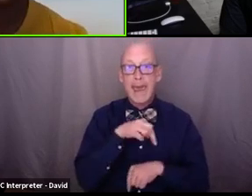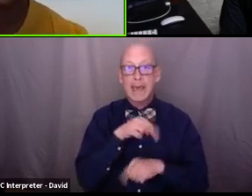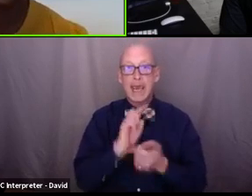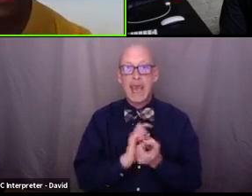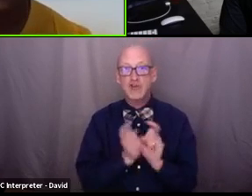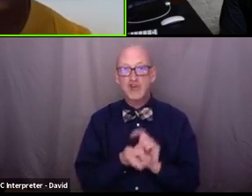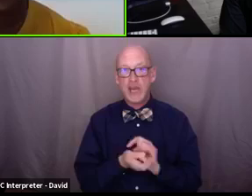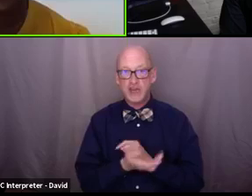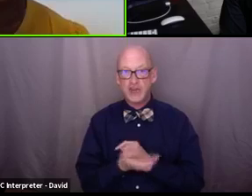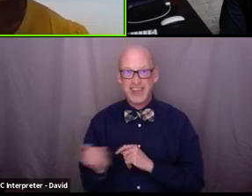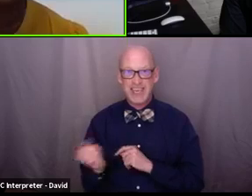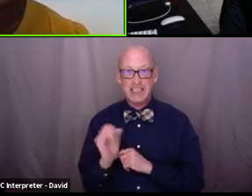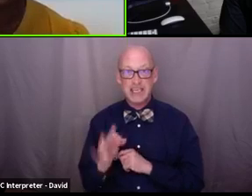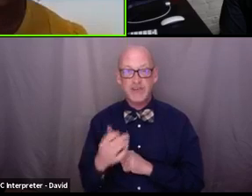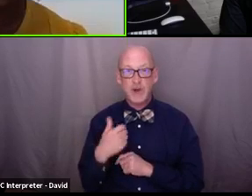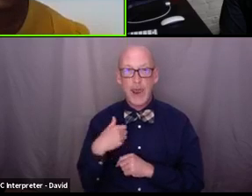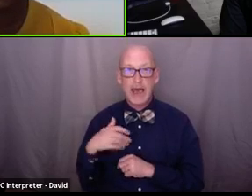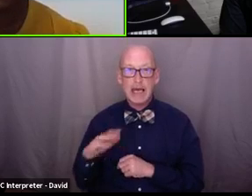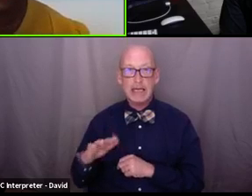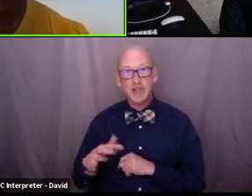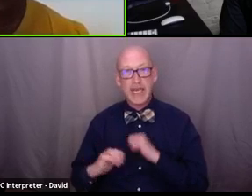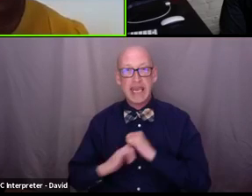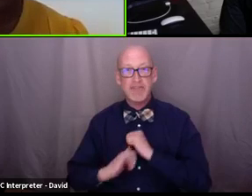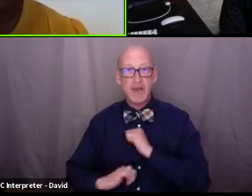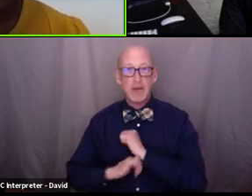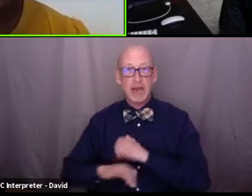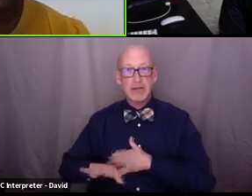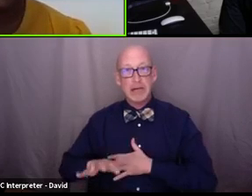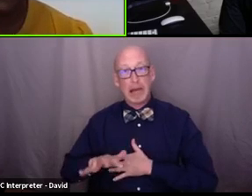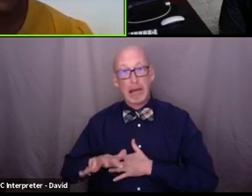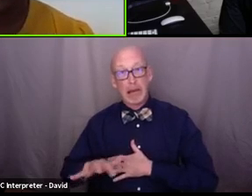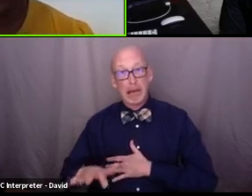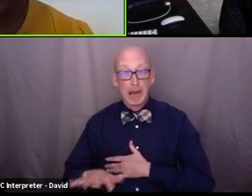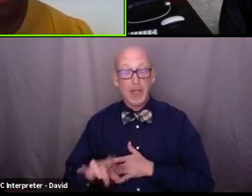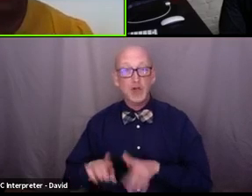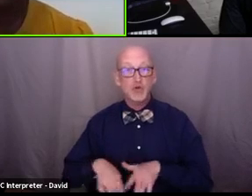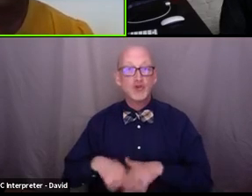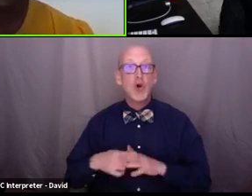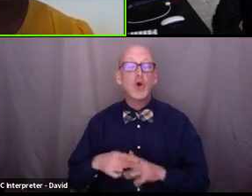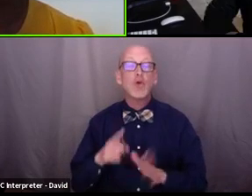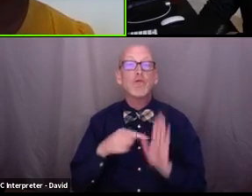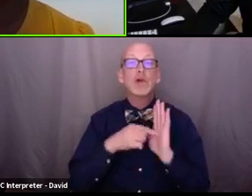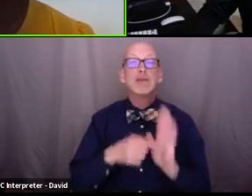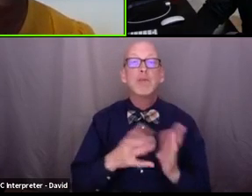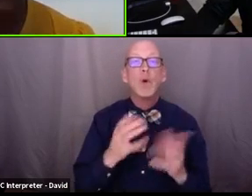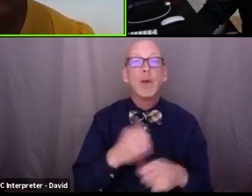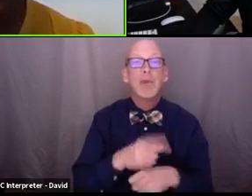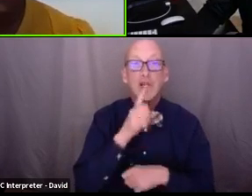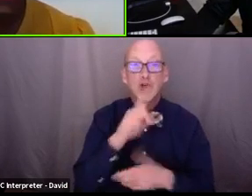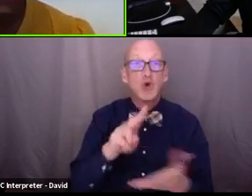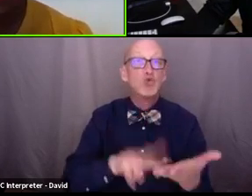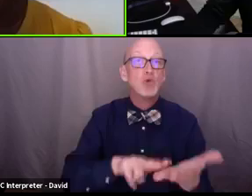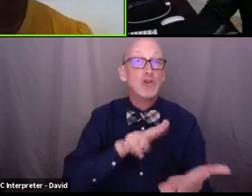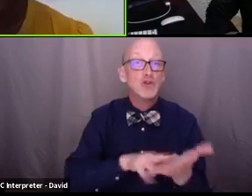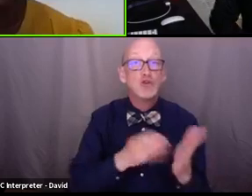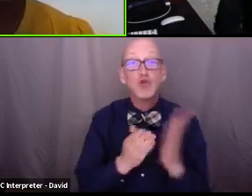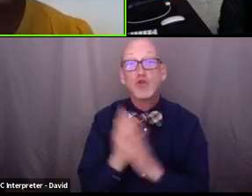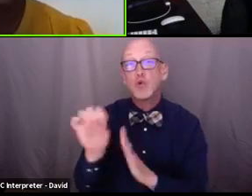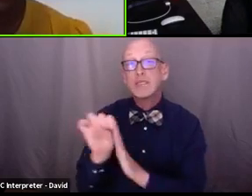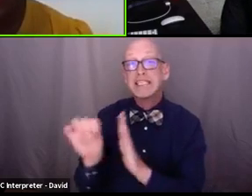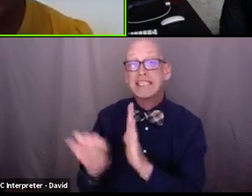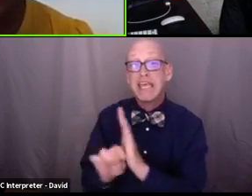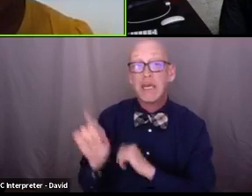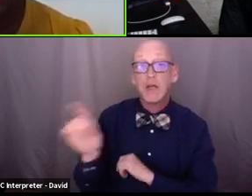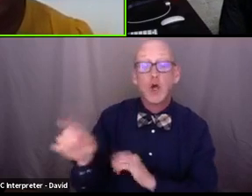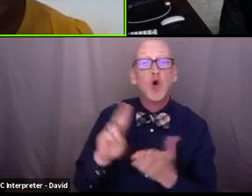change those things if you had a kind of shaky foundation to begin with. And so, for instance, you want to make sure you get registered through the state, right?